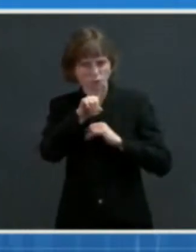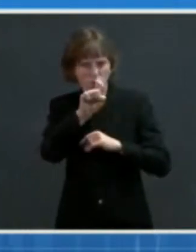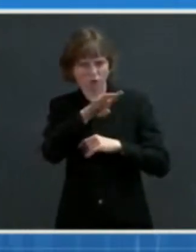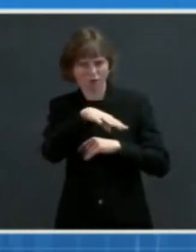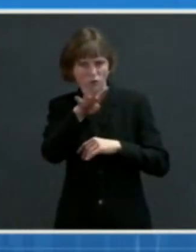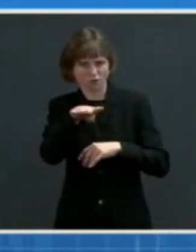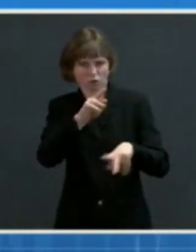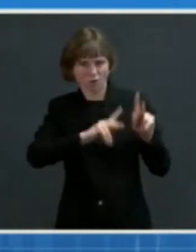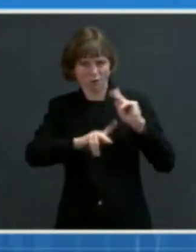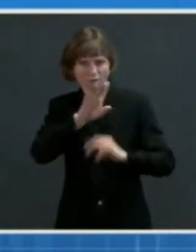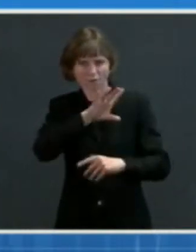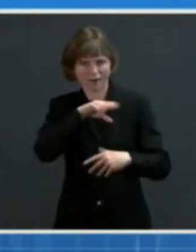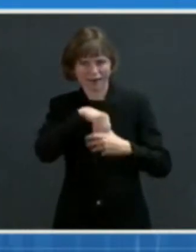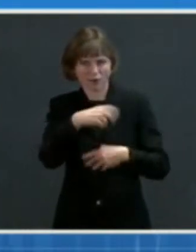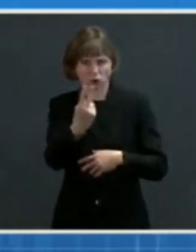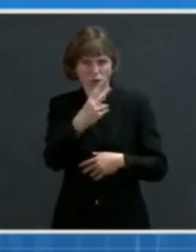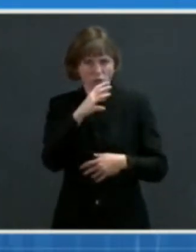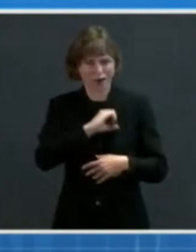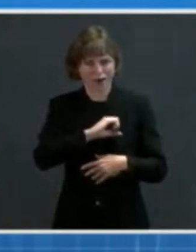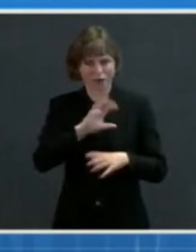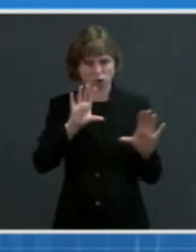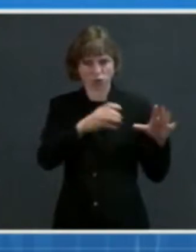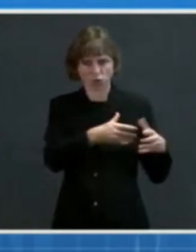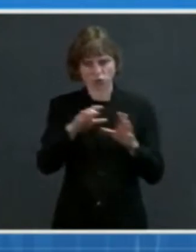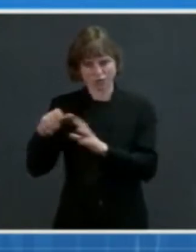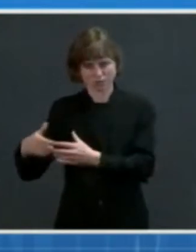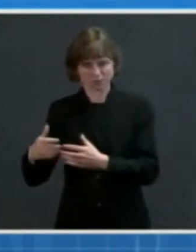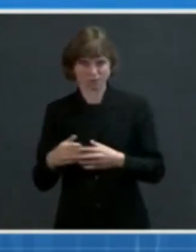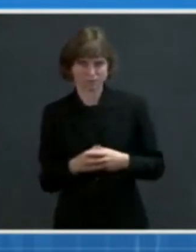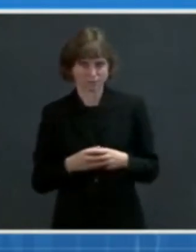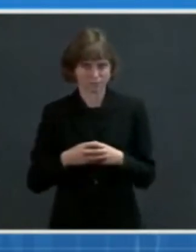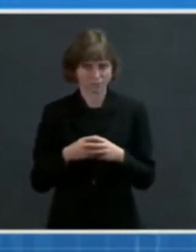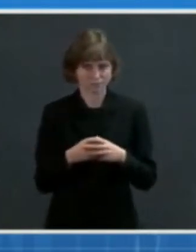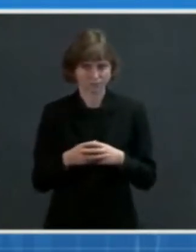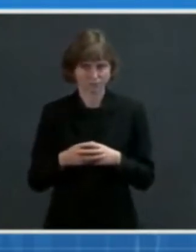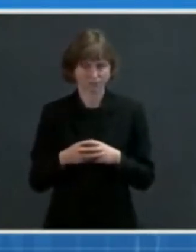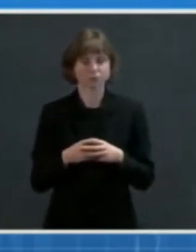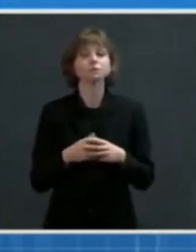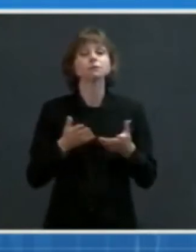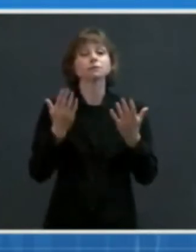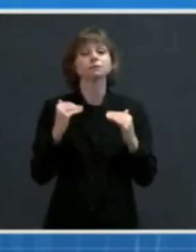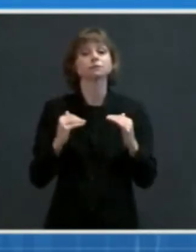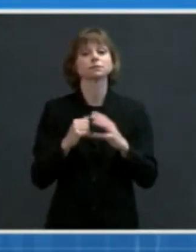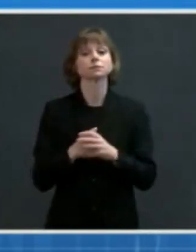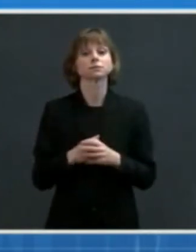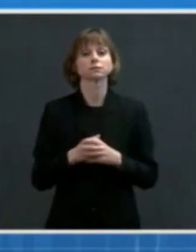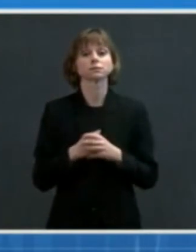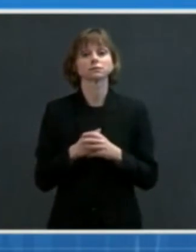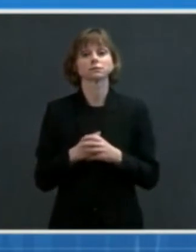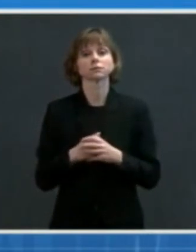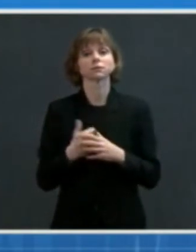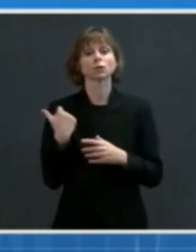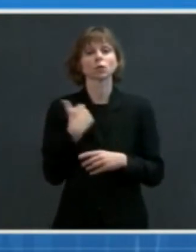in 2 age group cohorts. Next slide. The next approach is one that we spoke about a